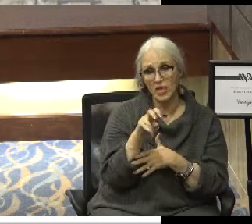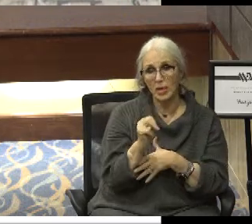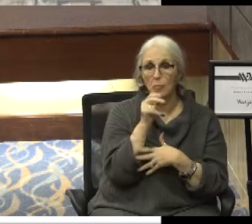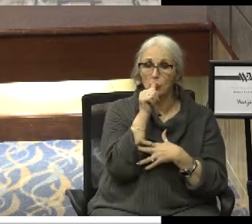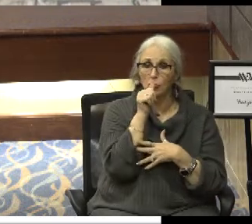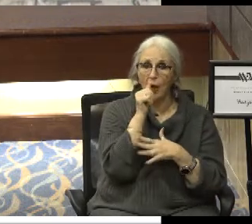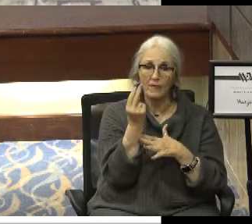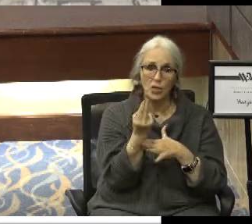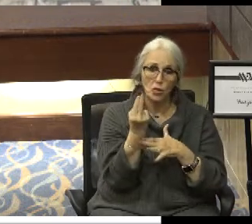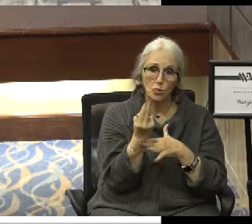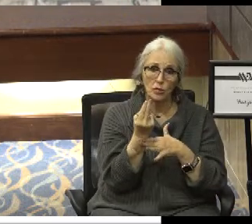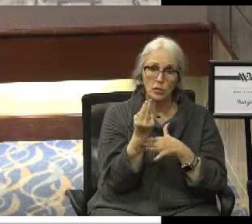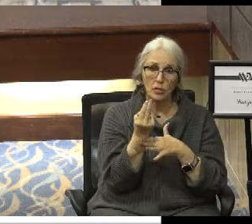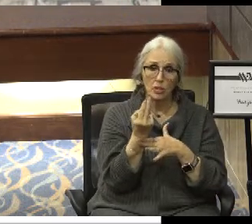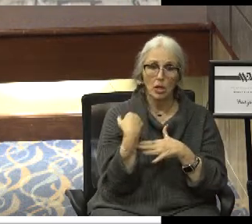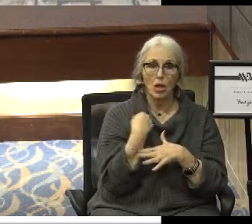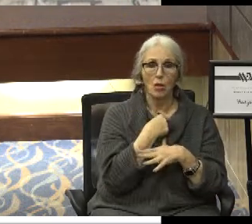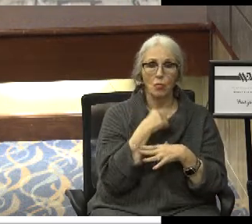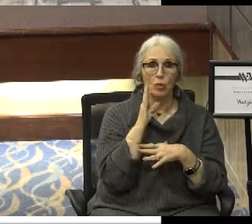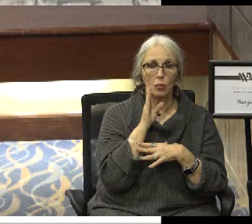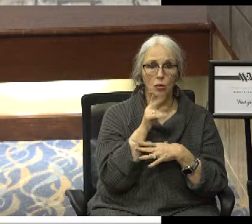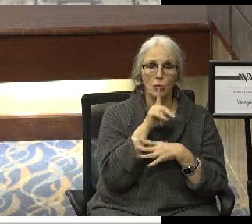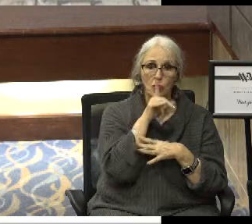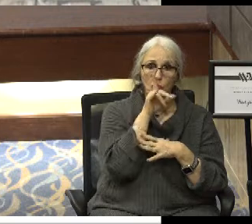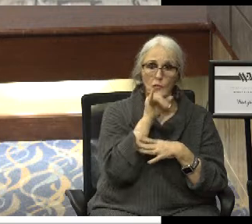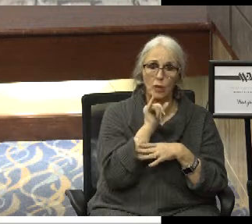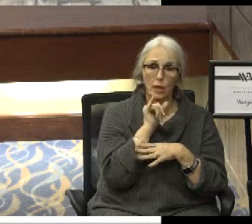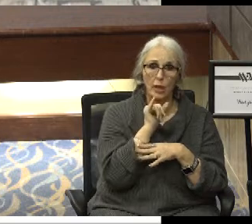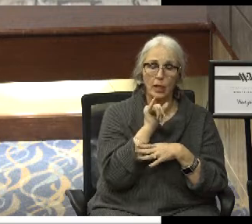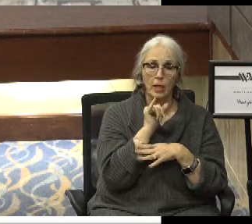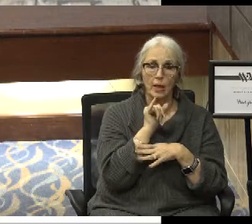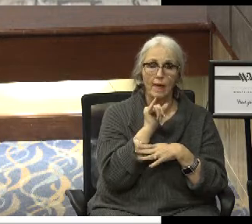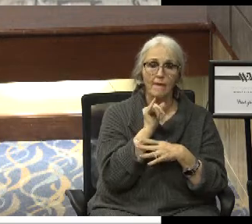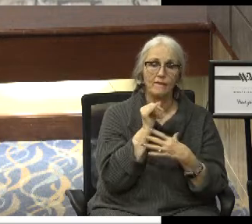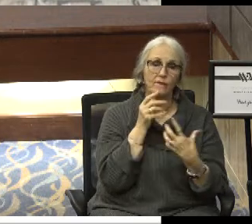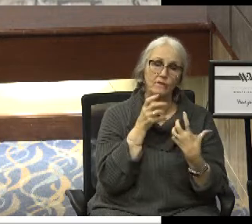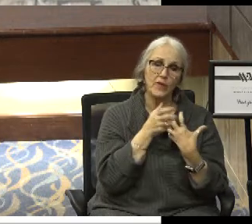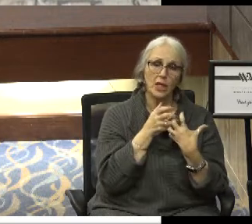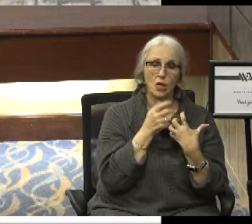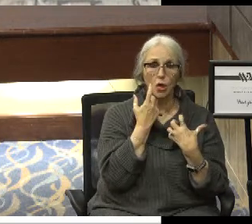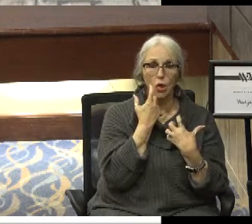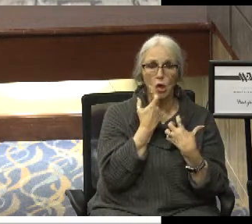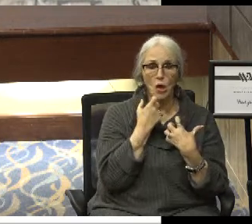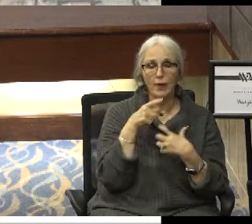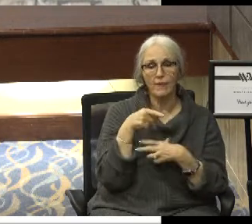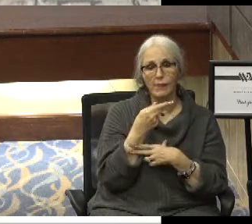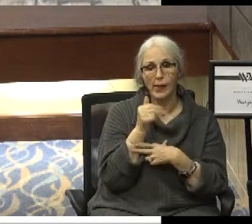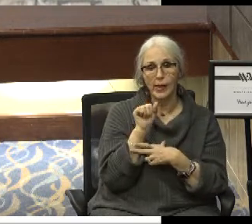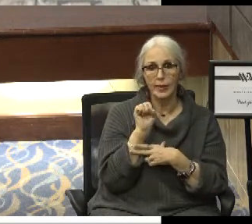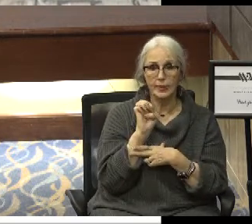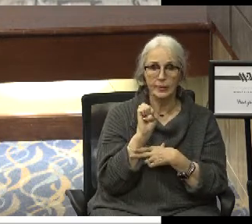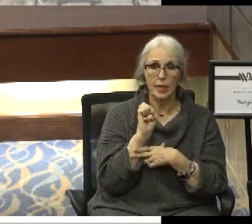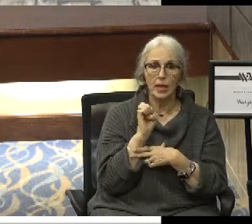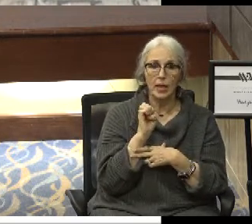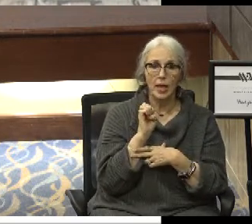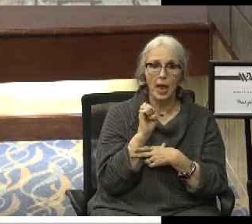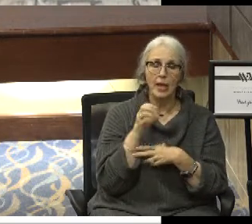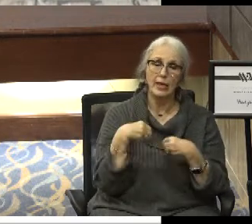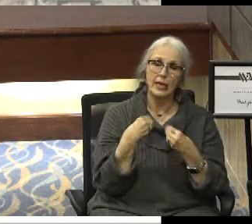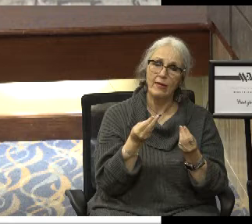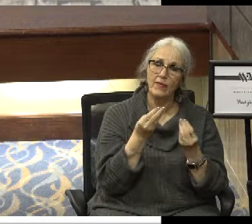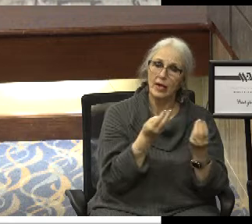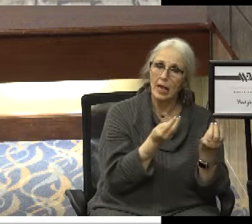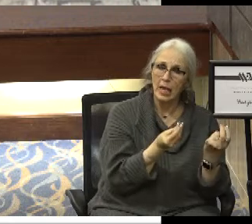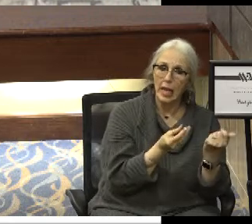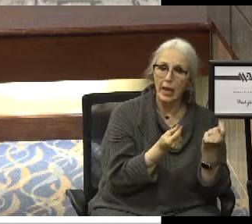uses, we will actually be retrofitting our current phase and be allocating land in that